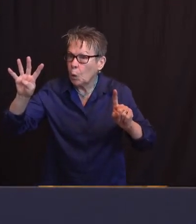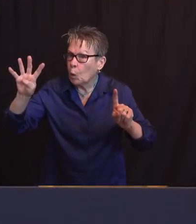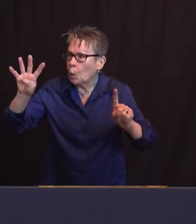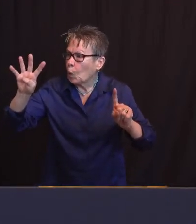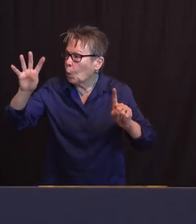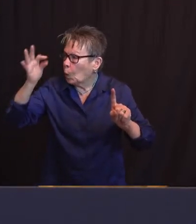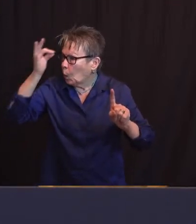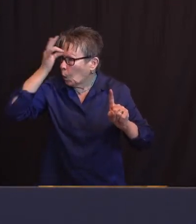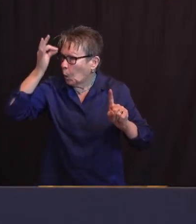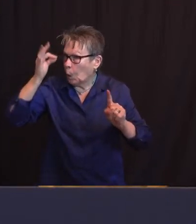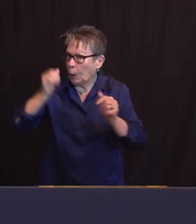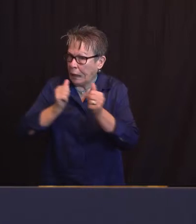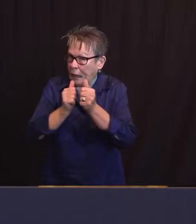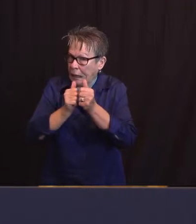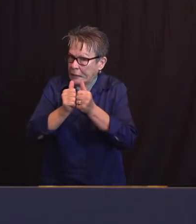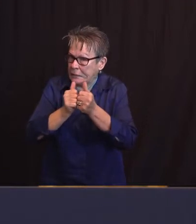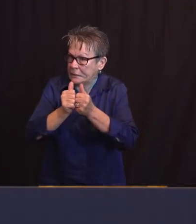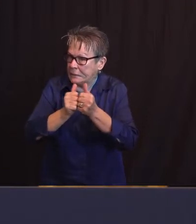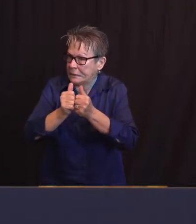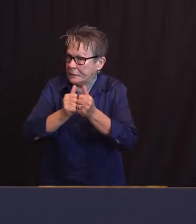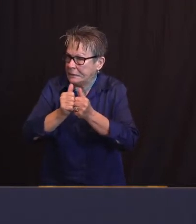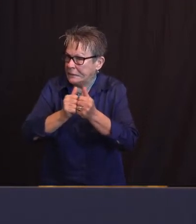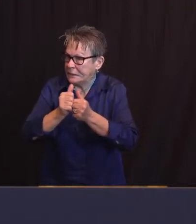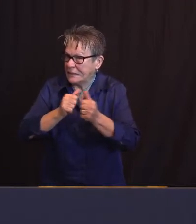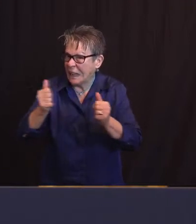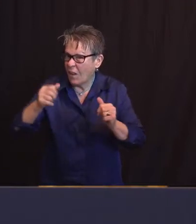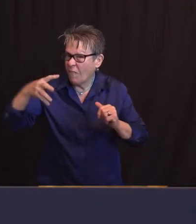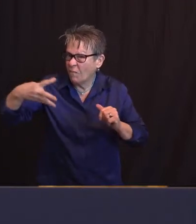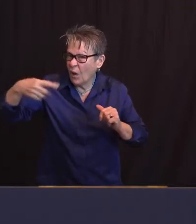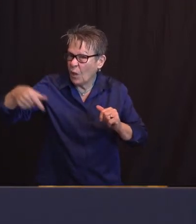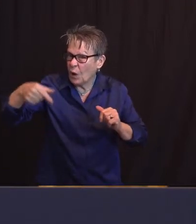Yes, good afternoon, Governor. Regarding the April 20th